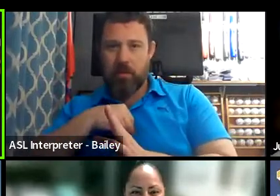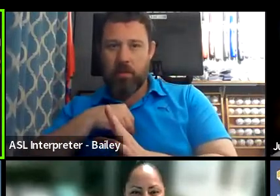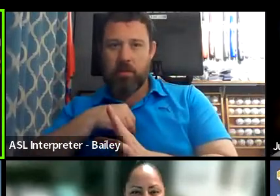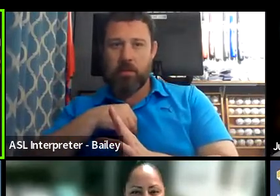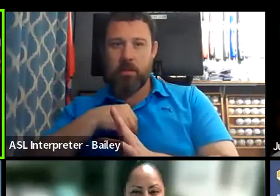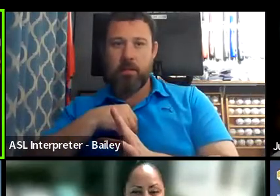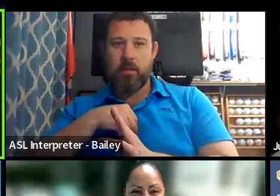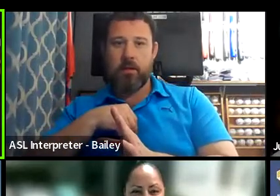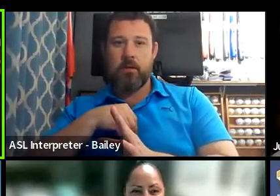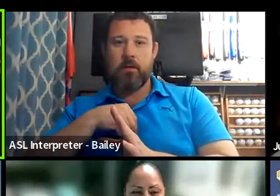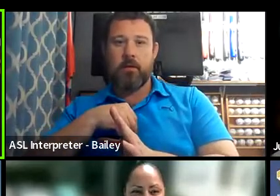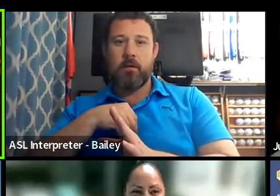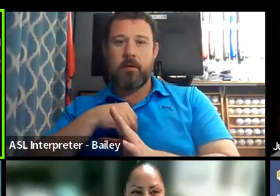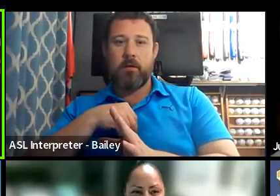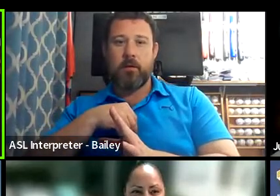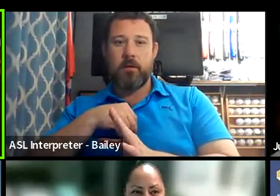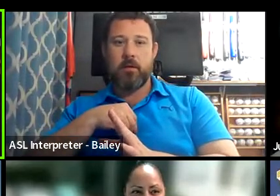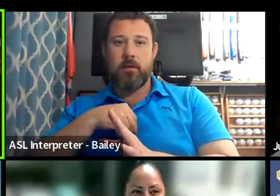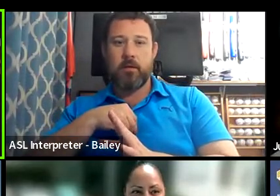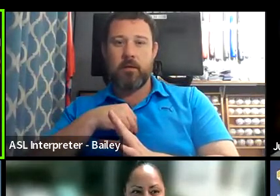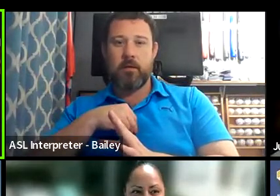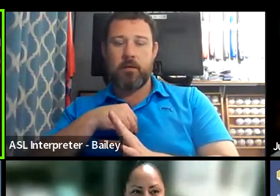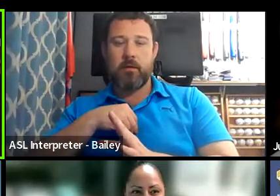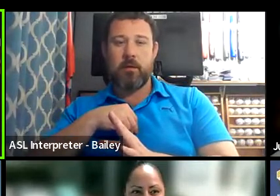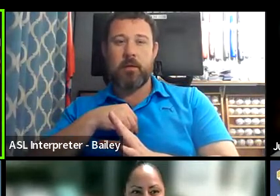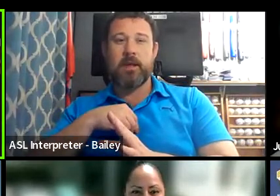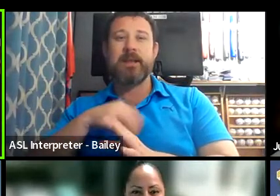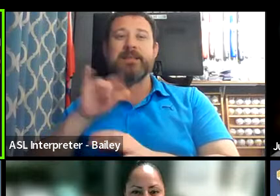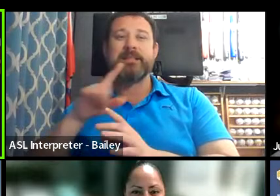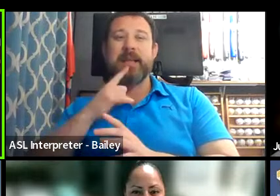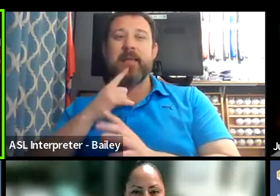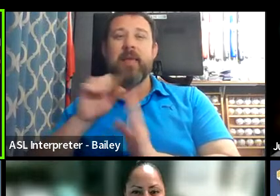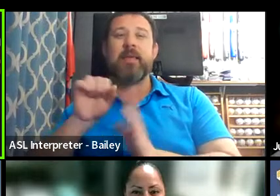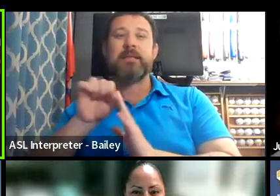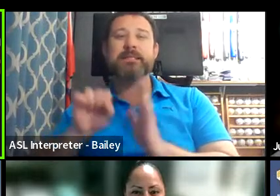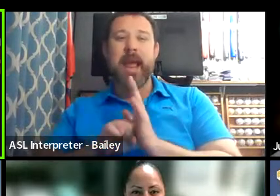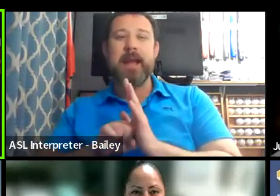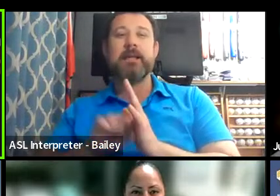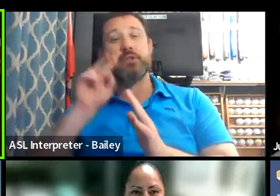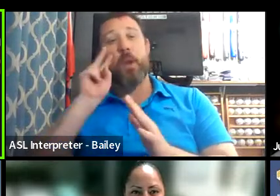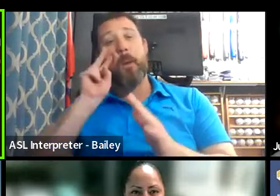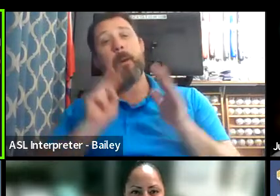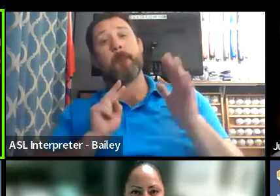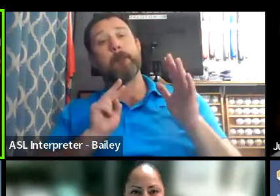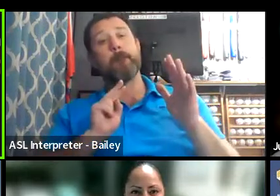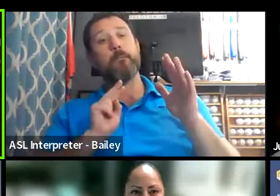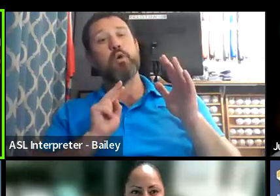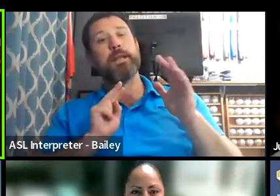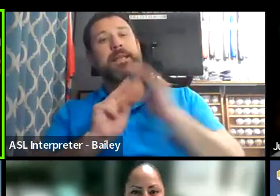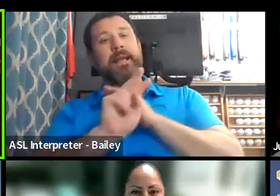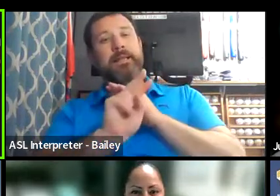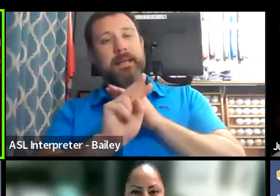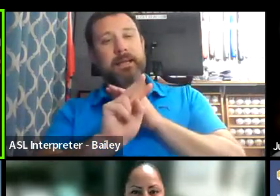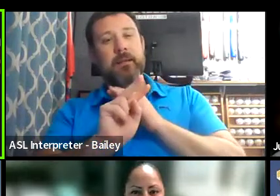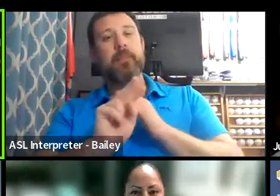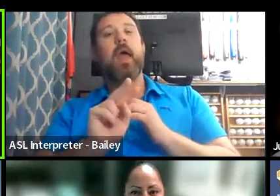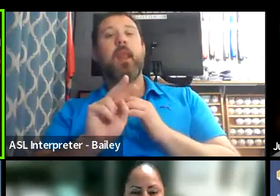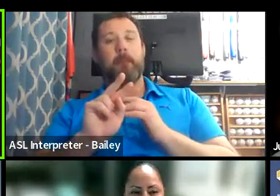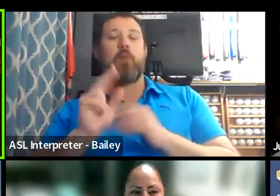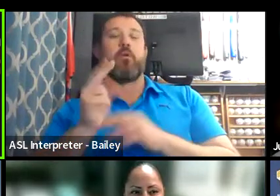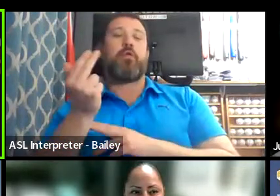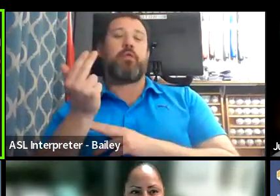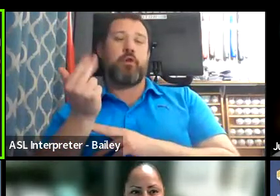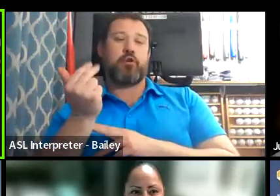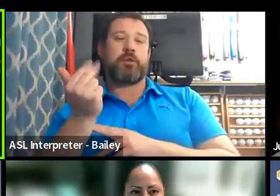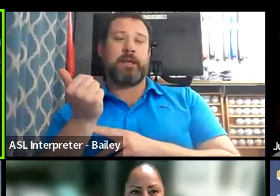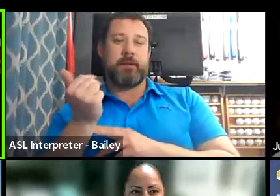He did not say that. He said that the state is predicting that about 13%